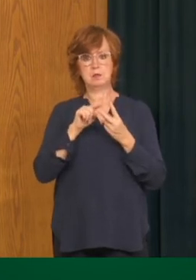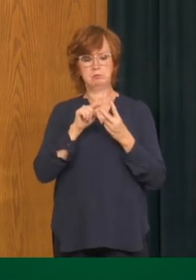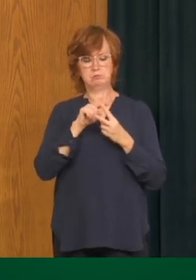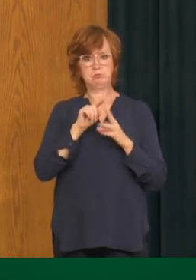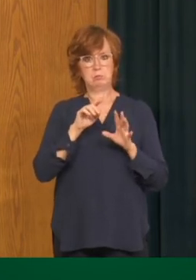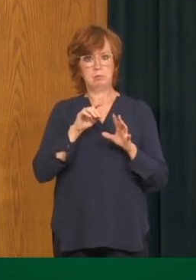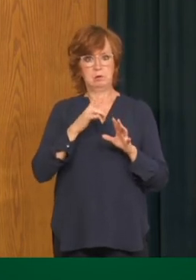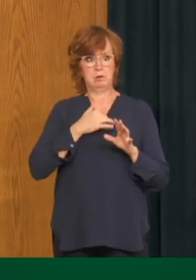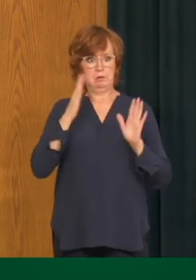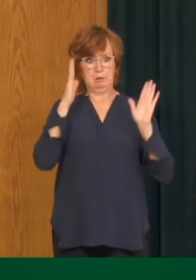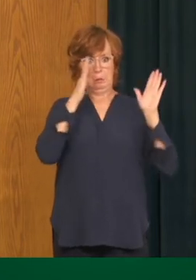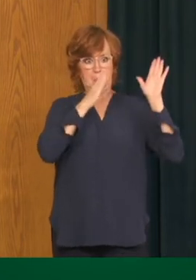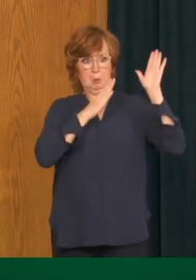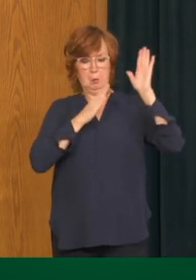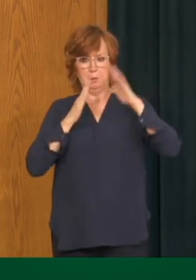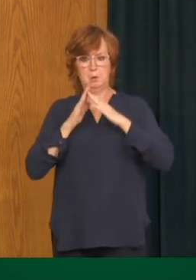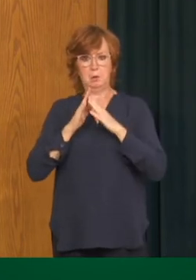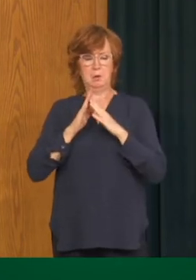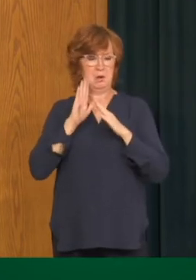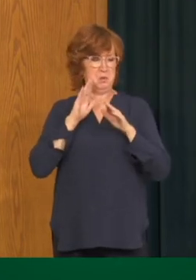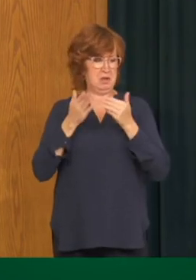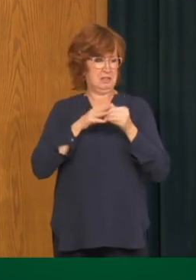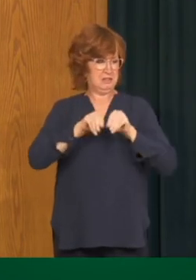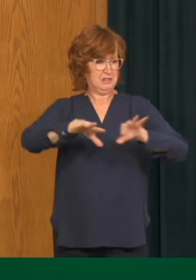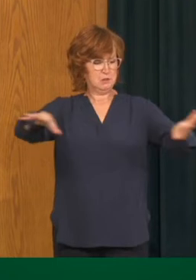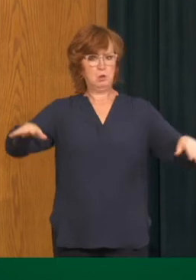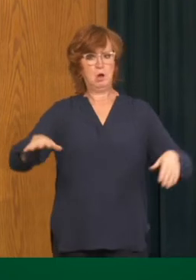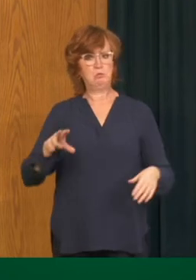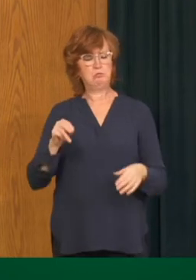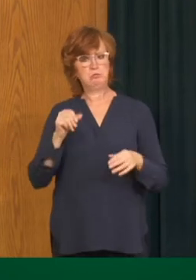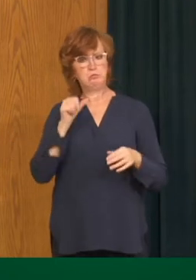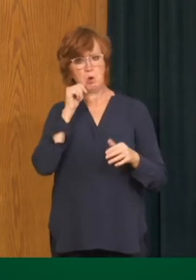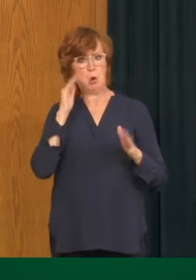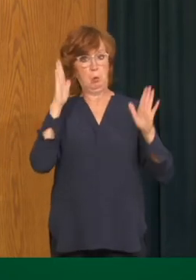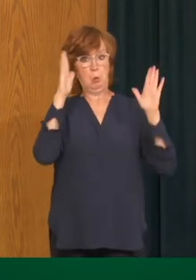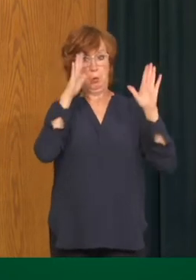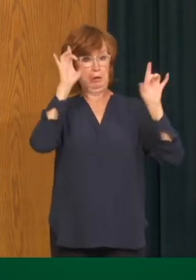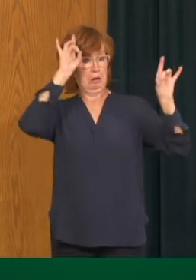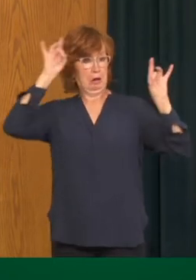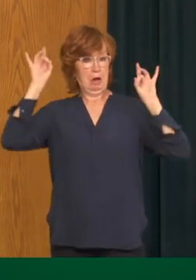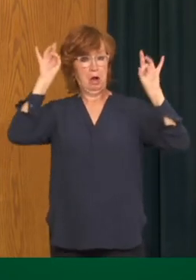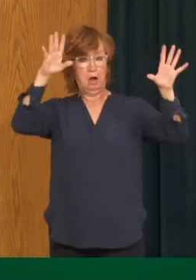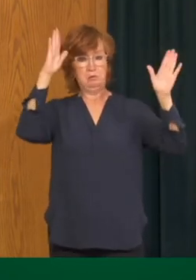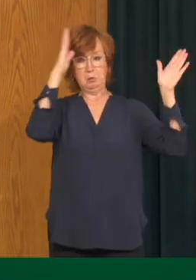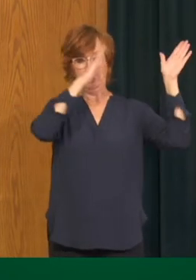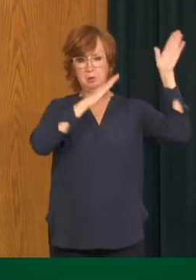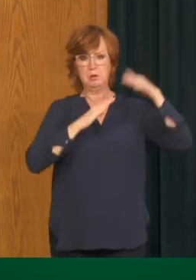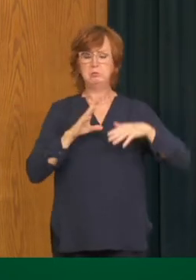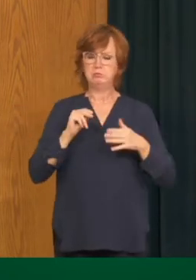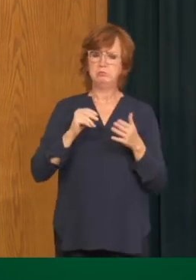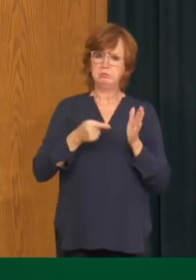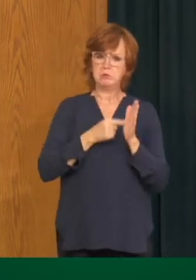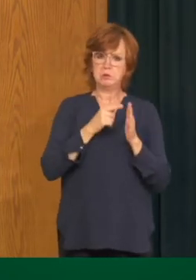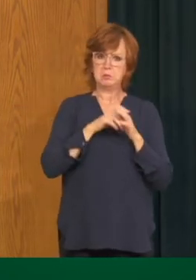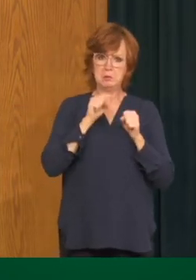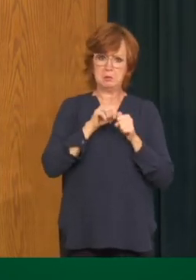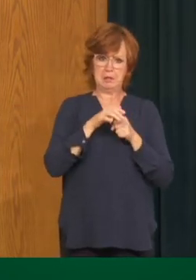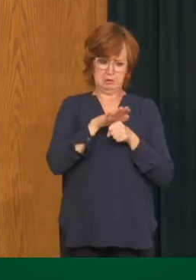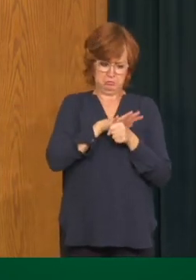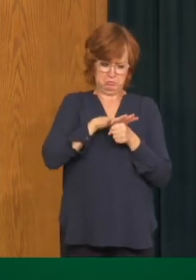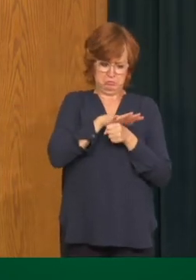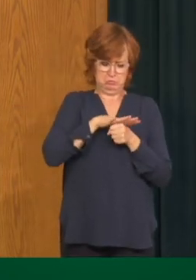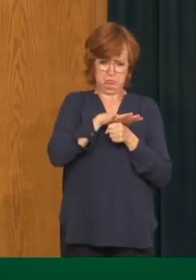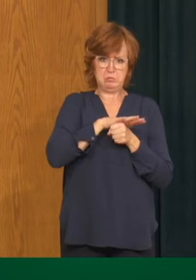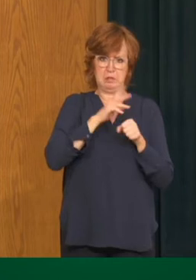of concern. And certainly with enhanced testing, we will see the occasional case either in a child who may be asymptomatic,